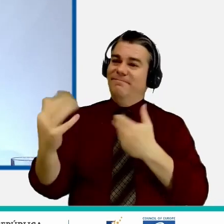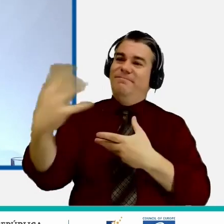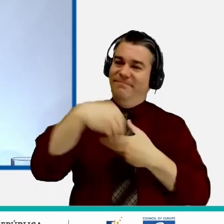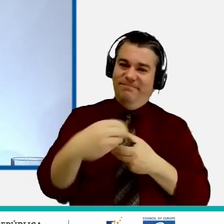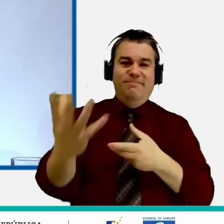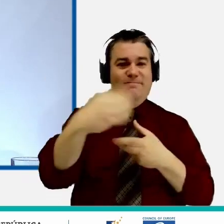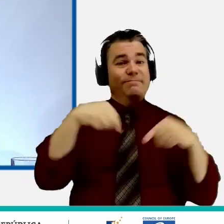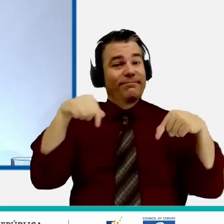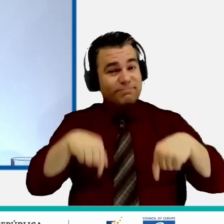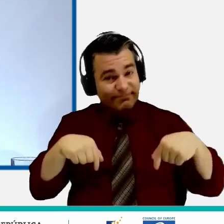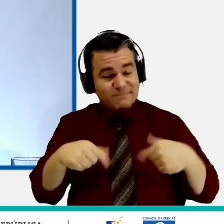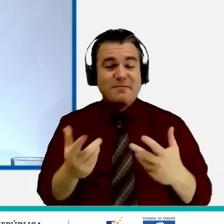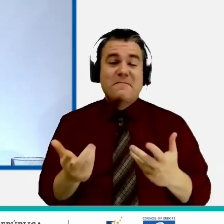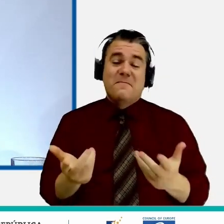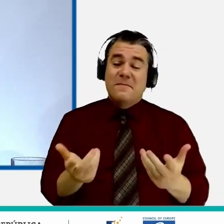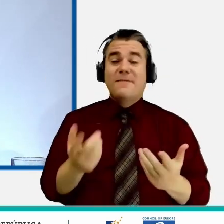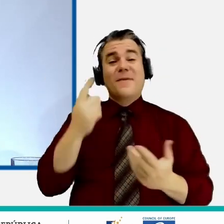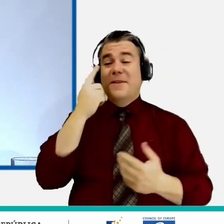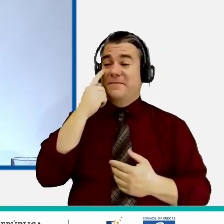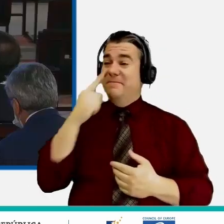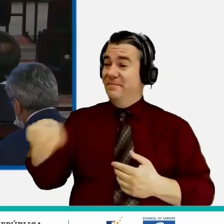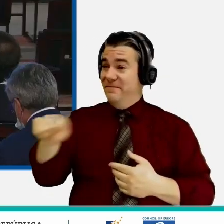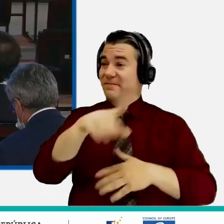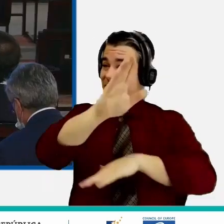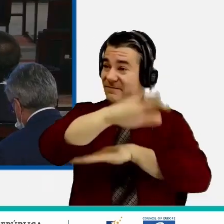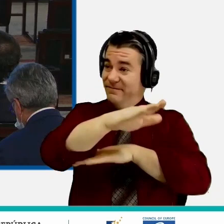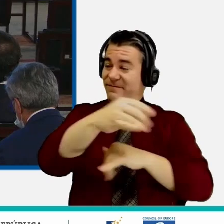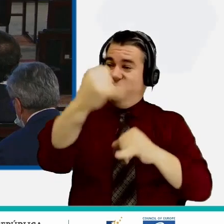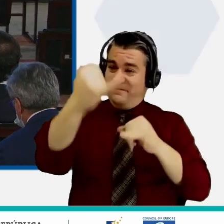and then see you all in the afternoon for the closing